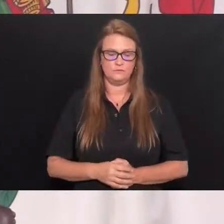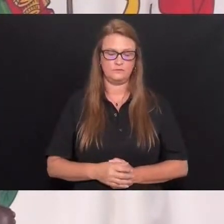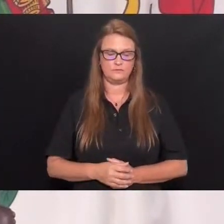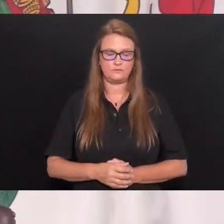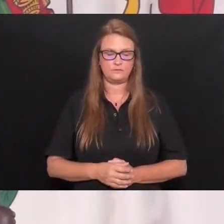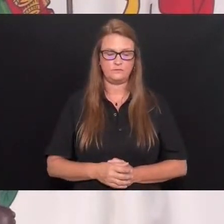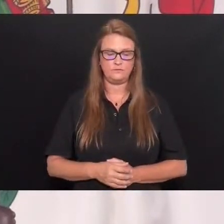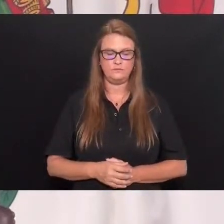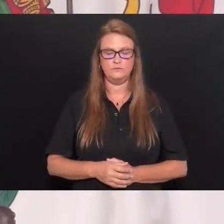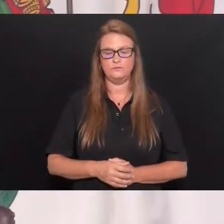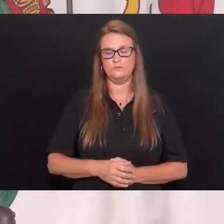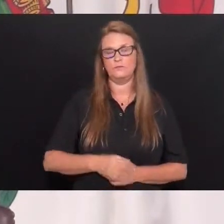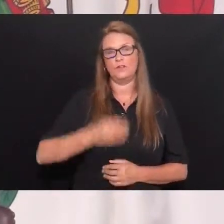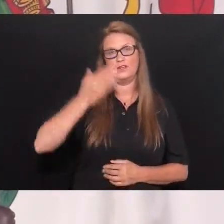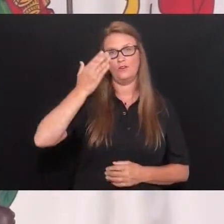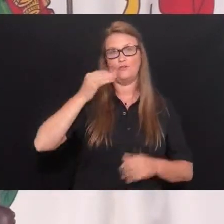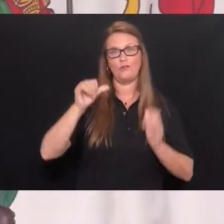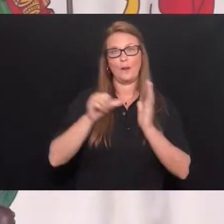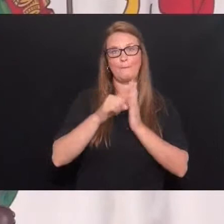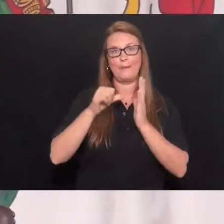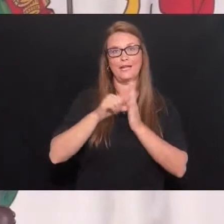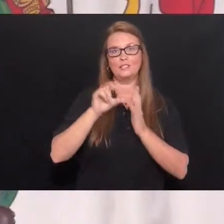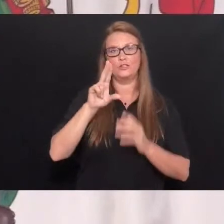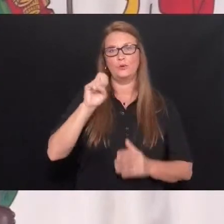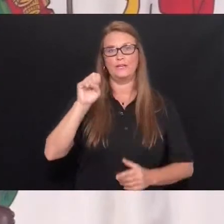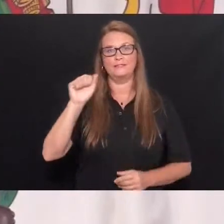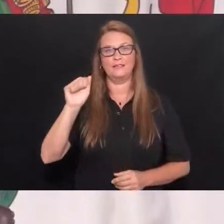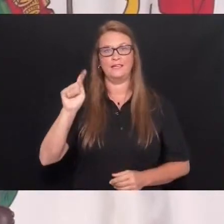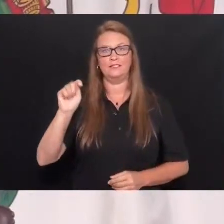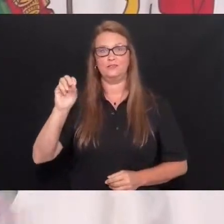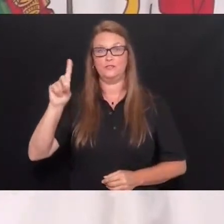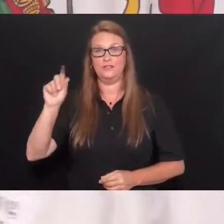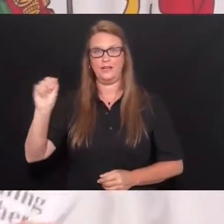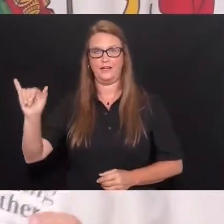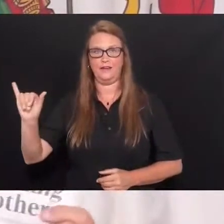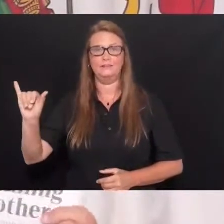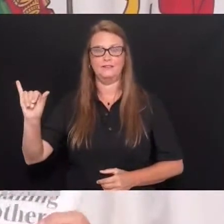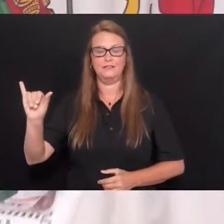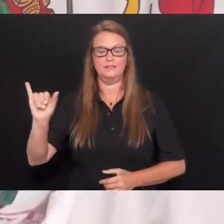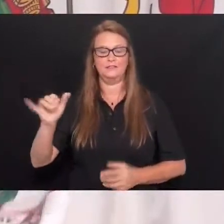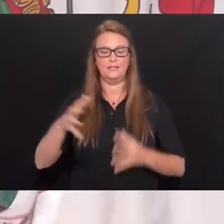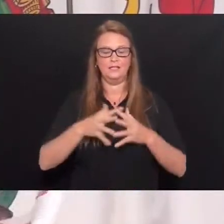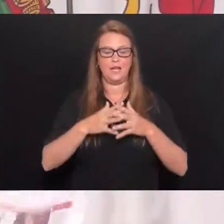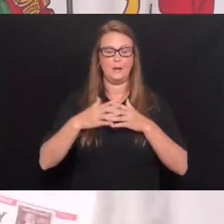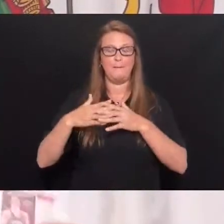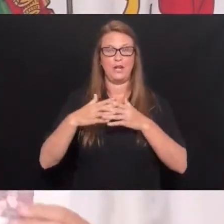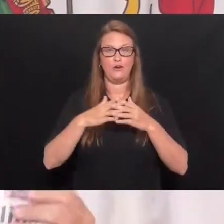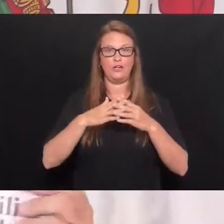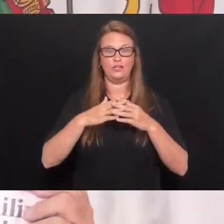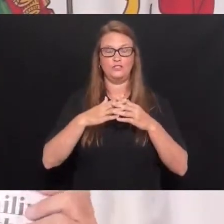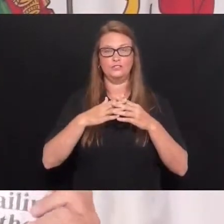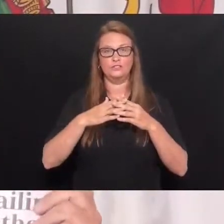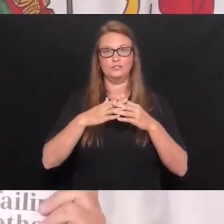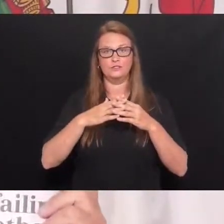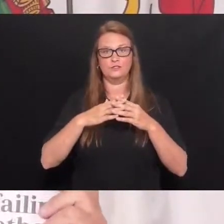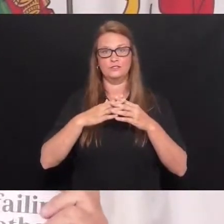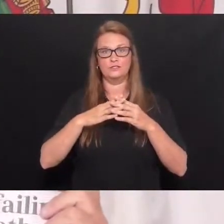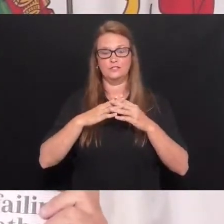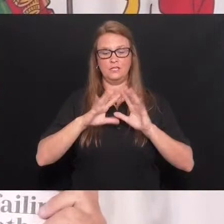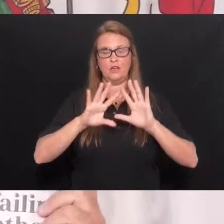on the front page of USA Today, it's got America in its 4th